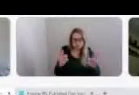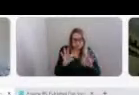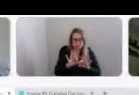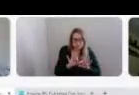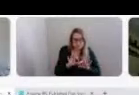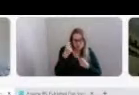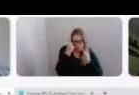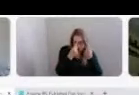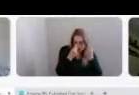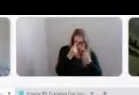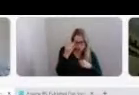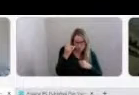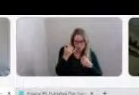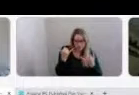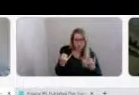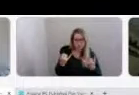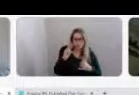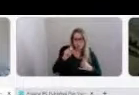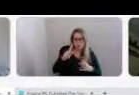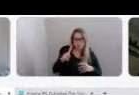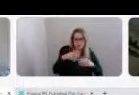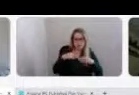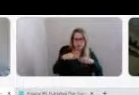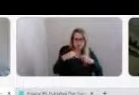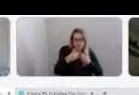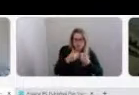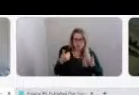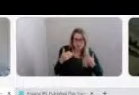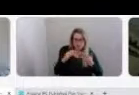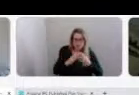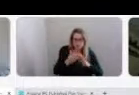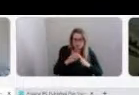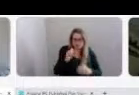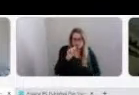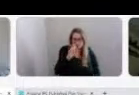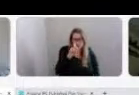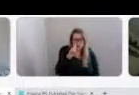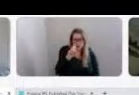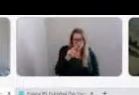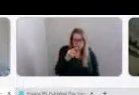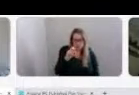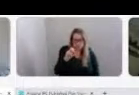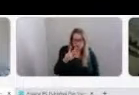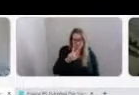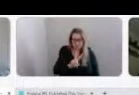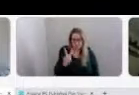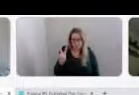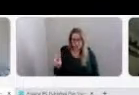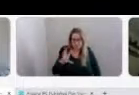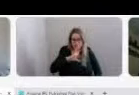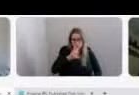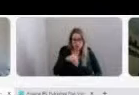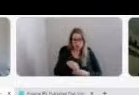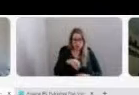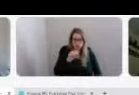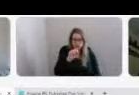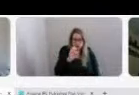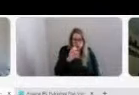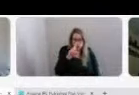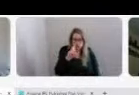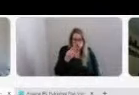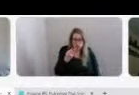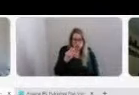wondering why the current maps adopted split the city of sedona and split the verde valley which includes sedona